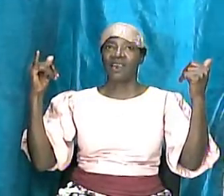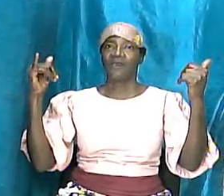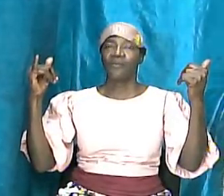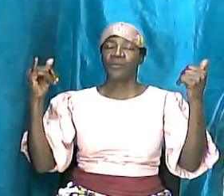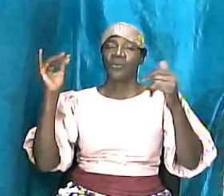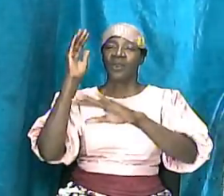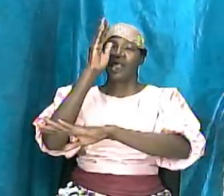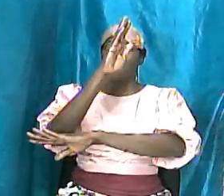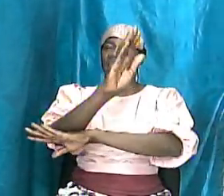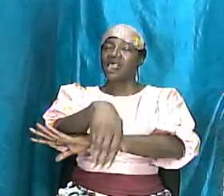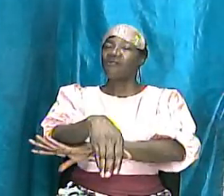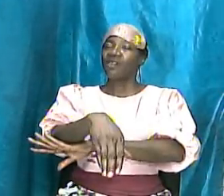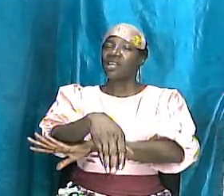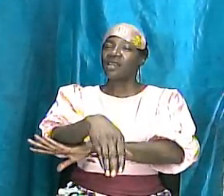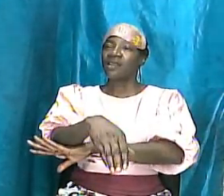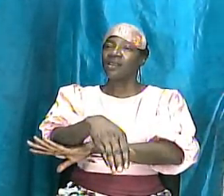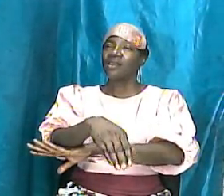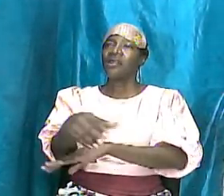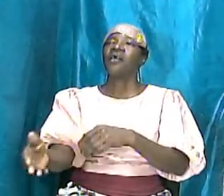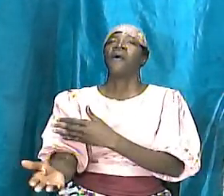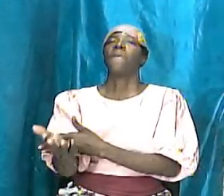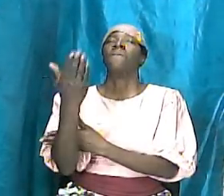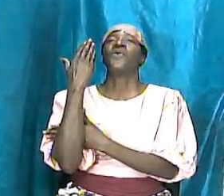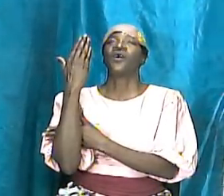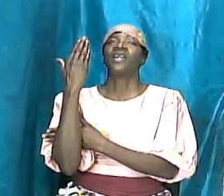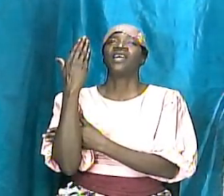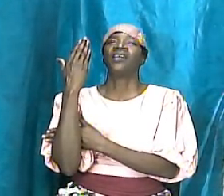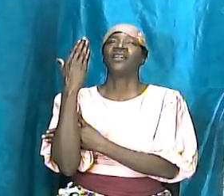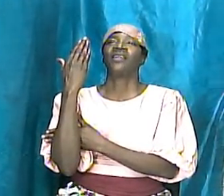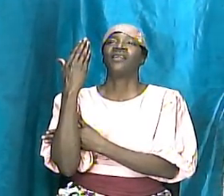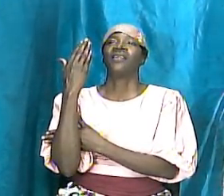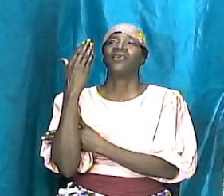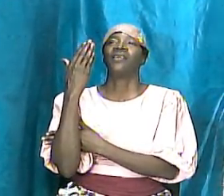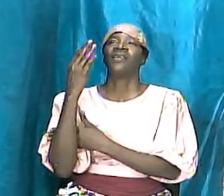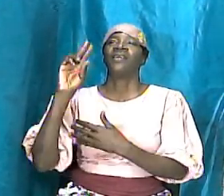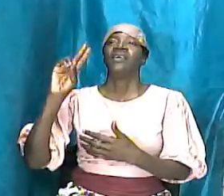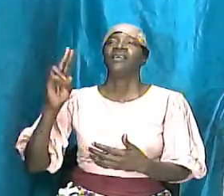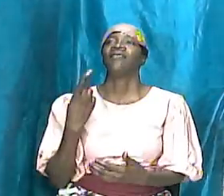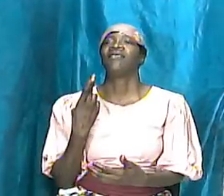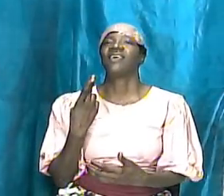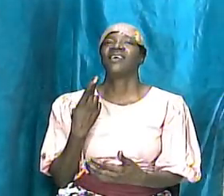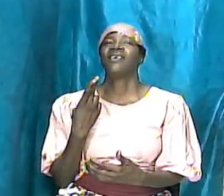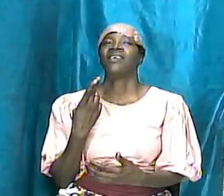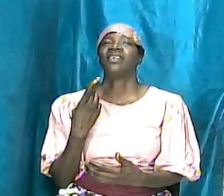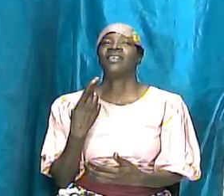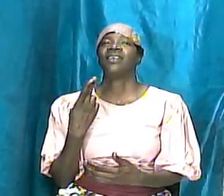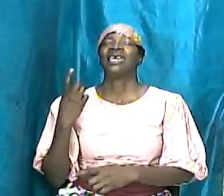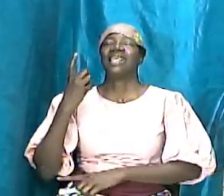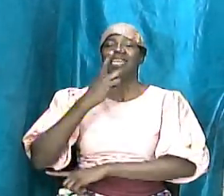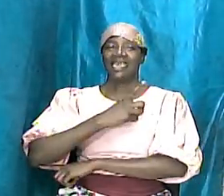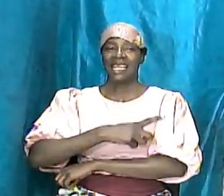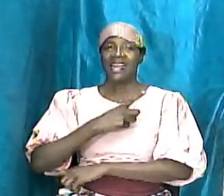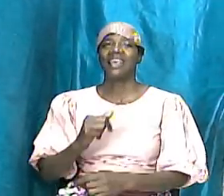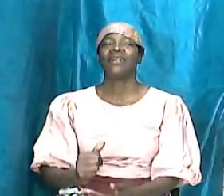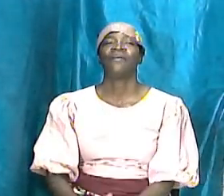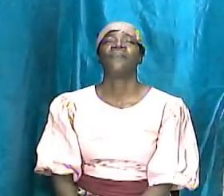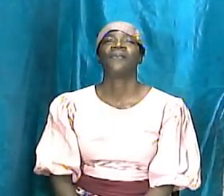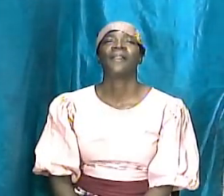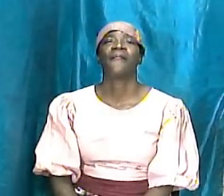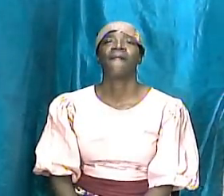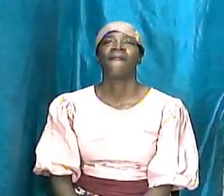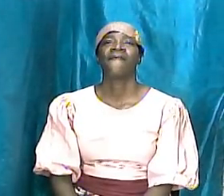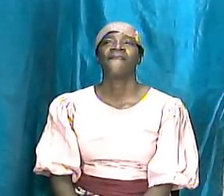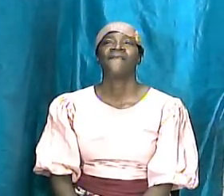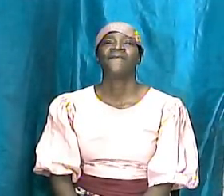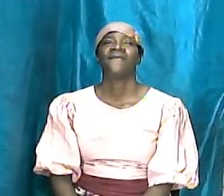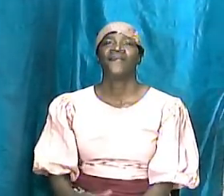and the evening and the morning was the second day. And